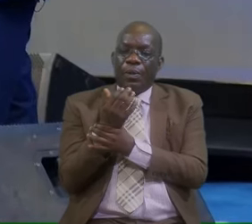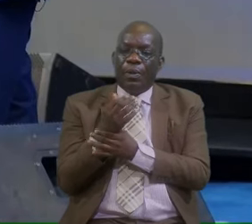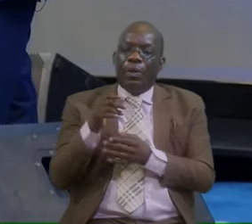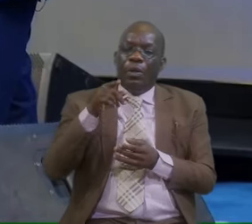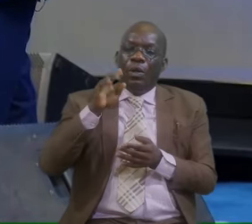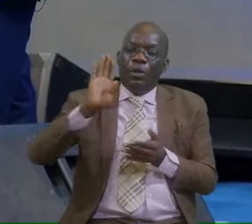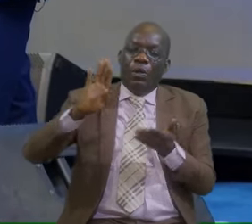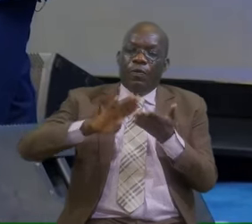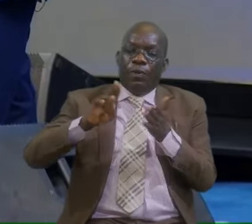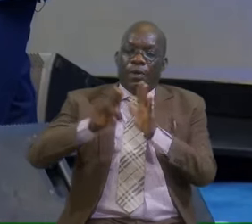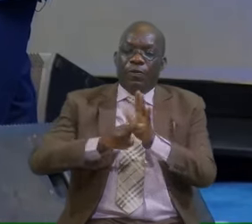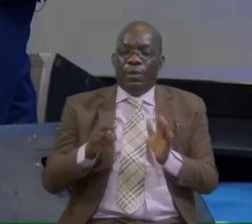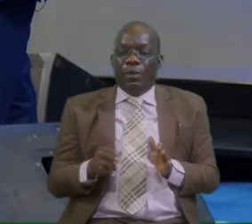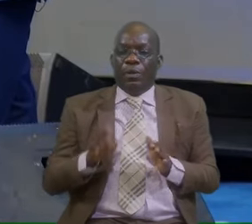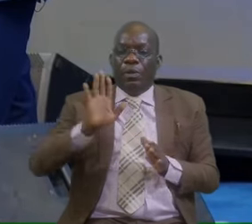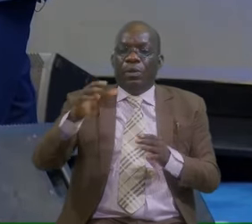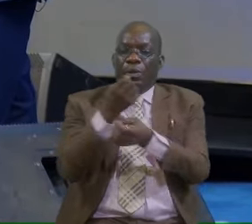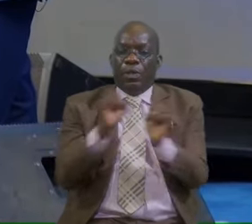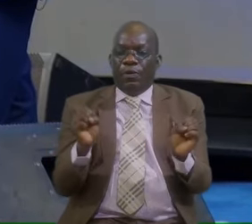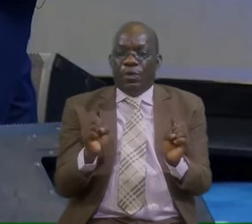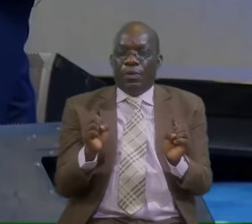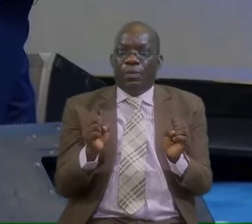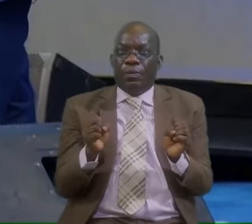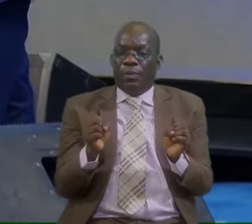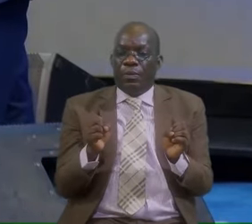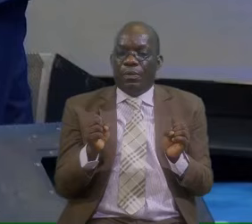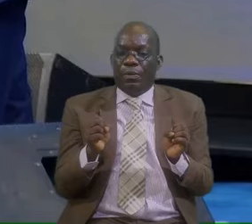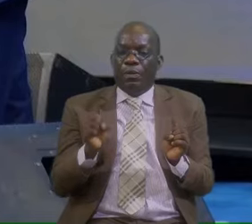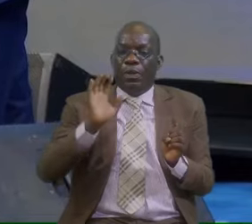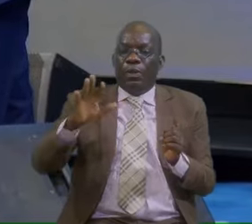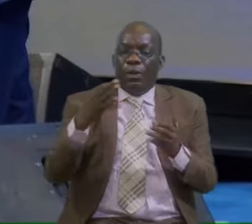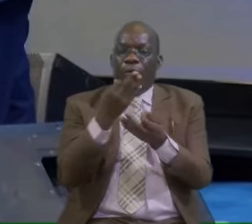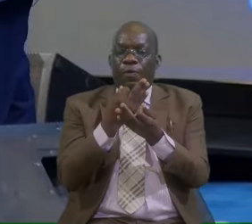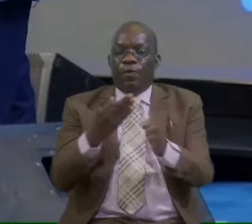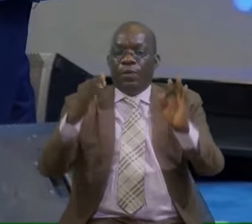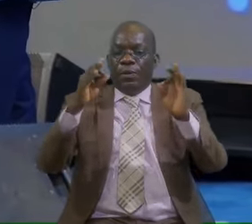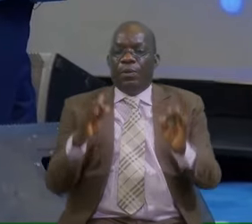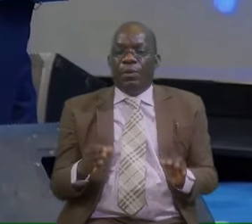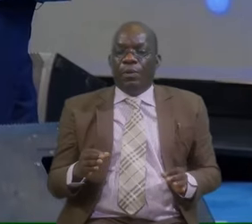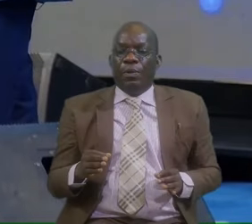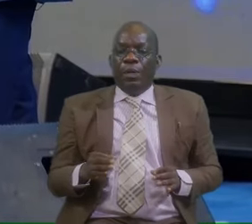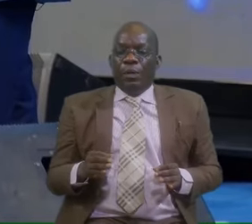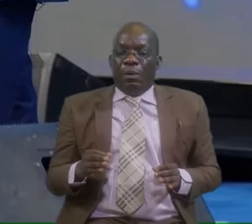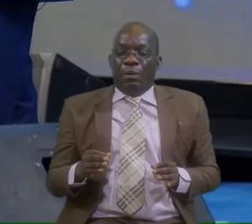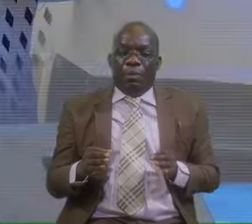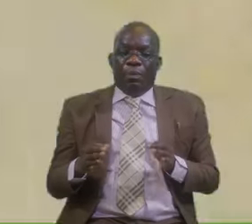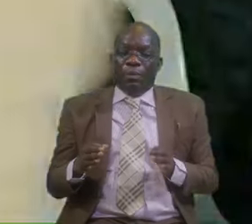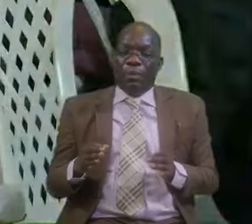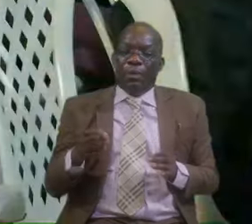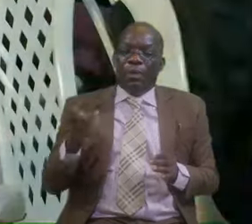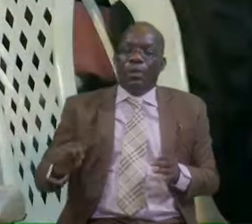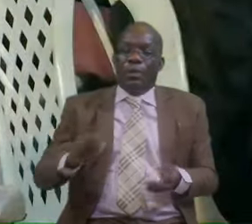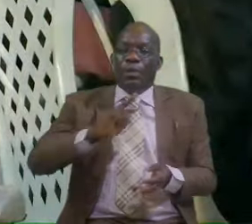forgiveness, the salvation, the freedom, the redemption that you have